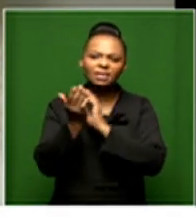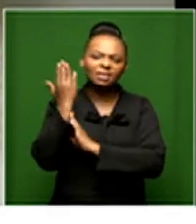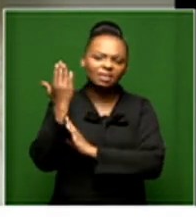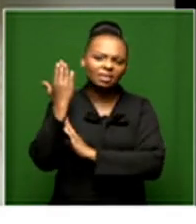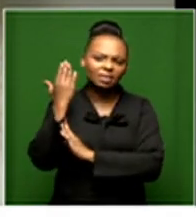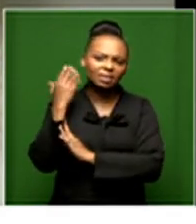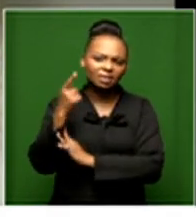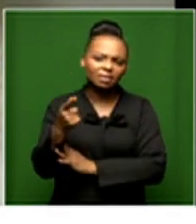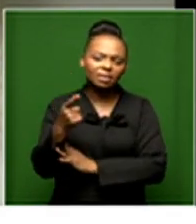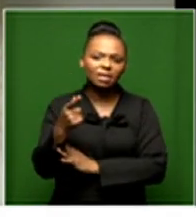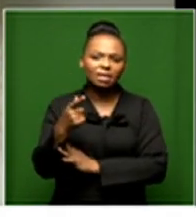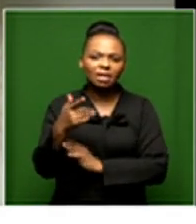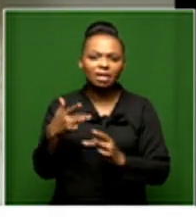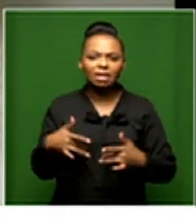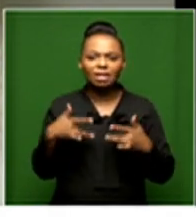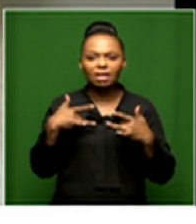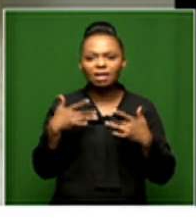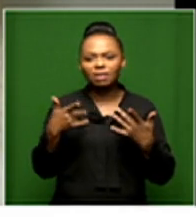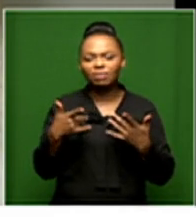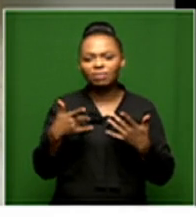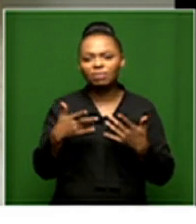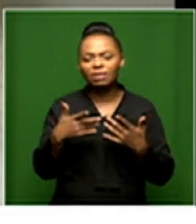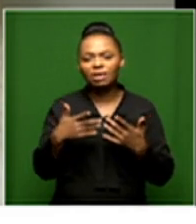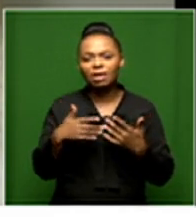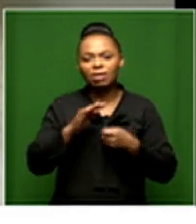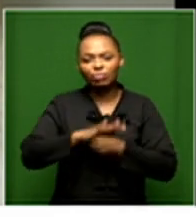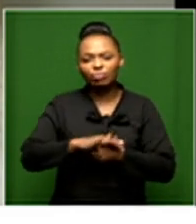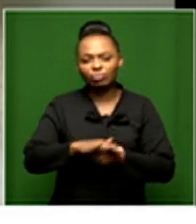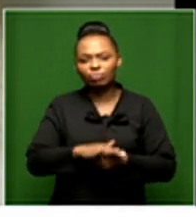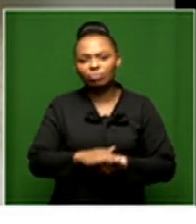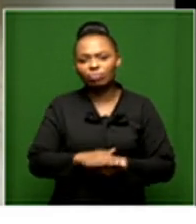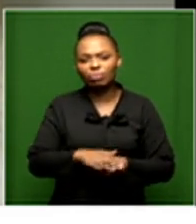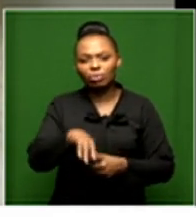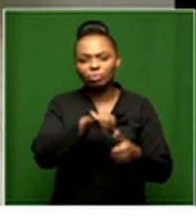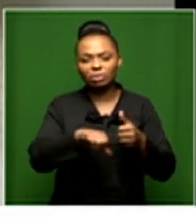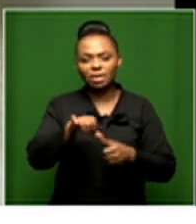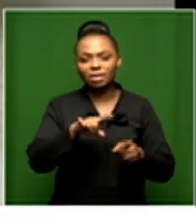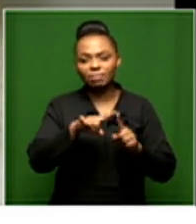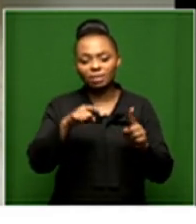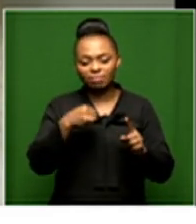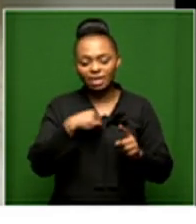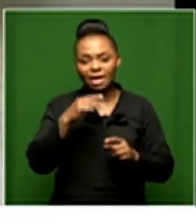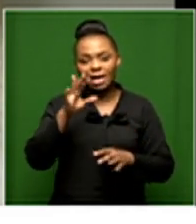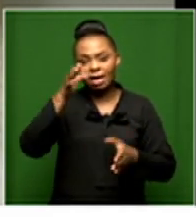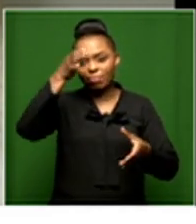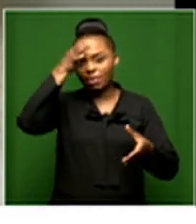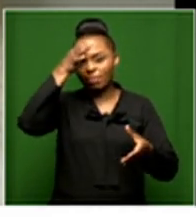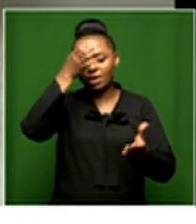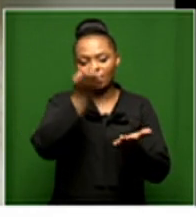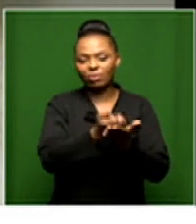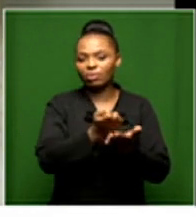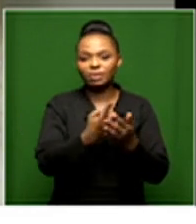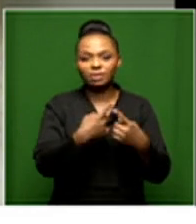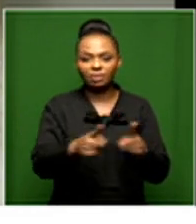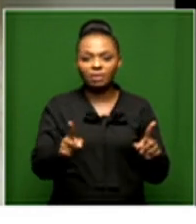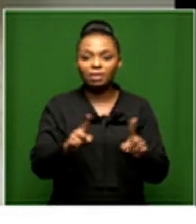leaving a mark on our society, I'm not an economist and I'm not an expert in this field. But